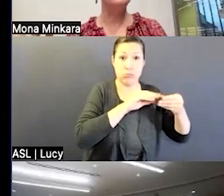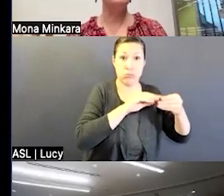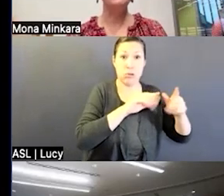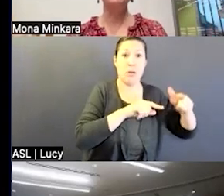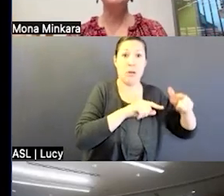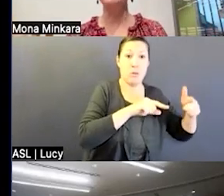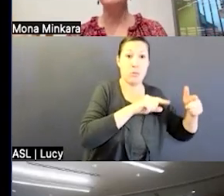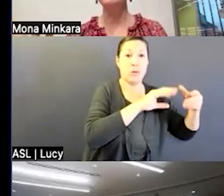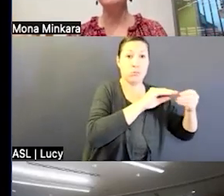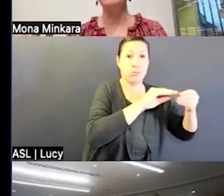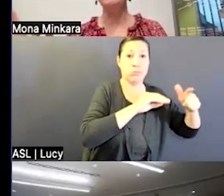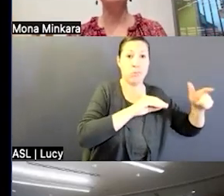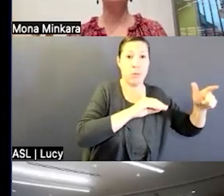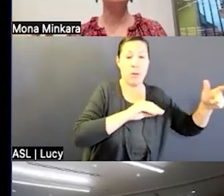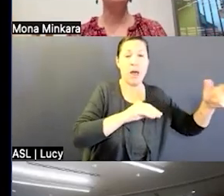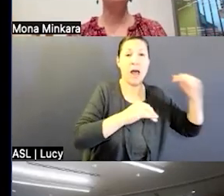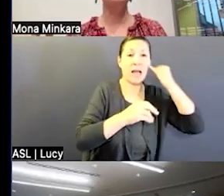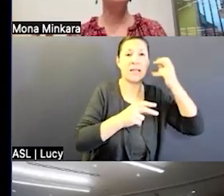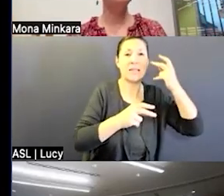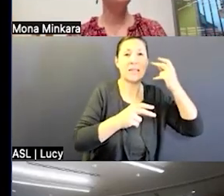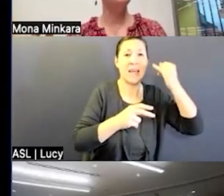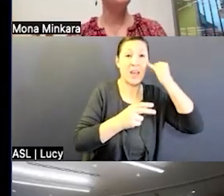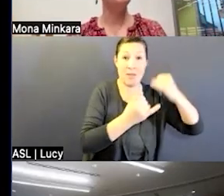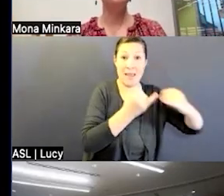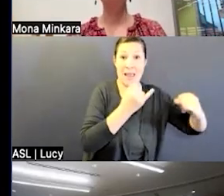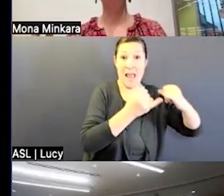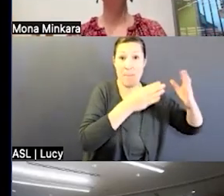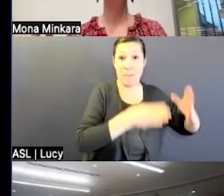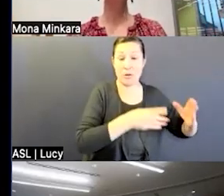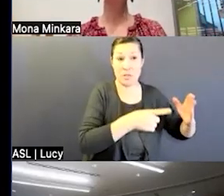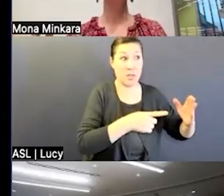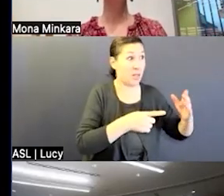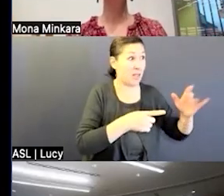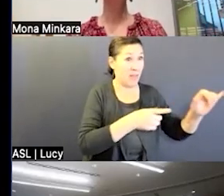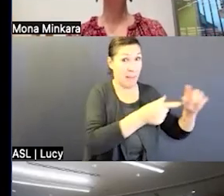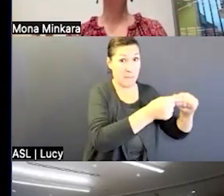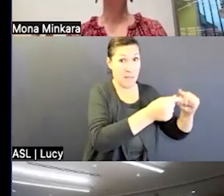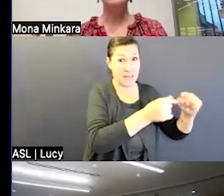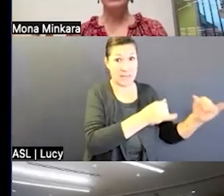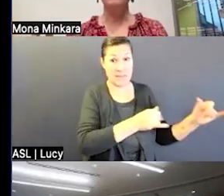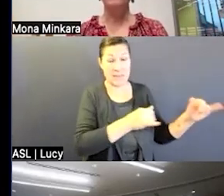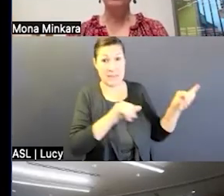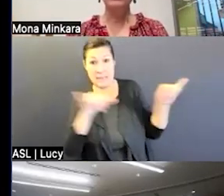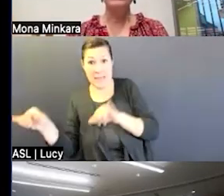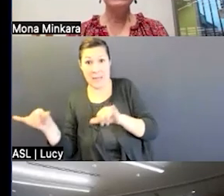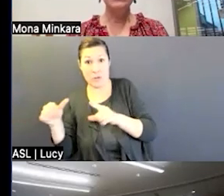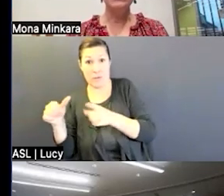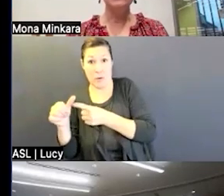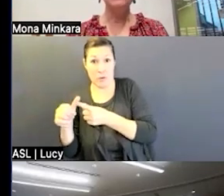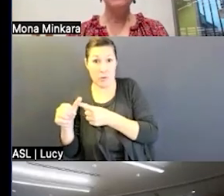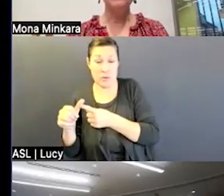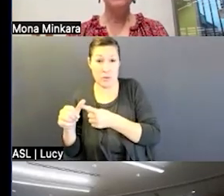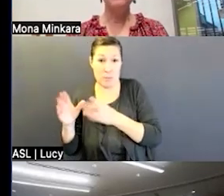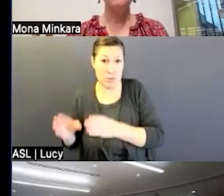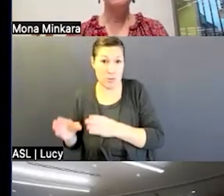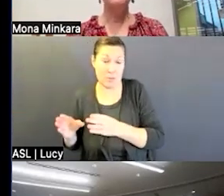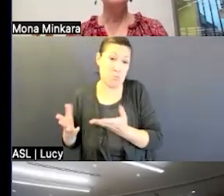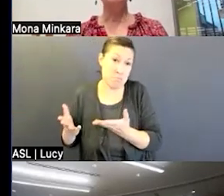was the message. Like it doesn't make it quite all the way through. So if you look at the